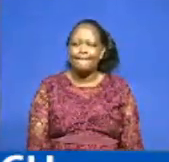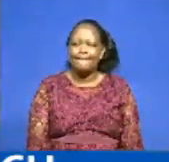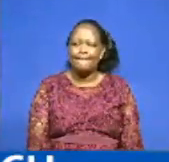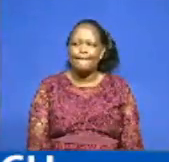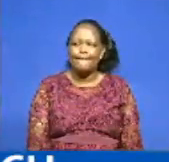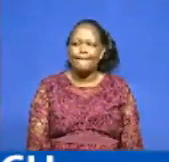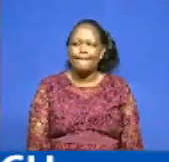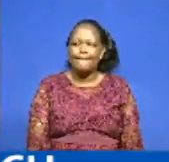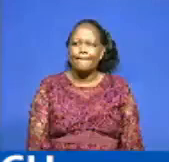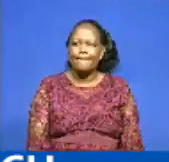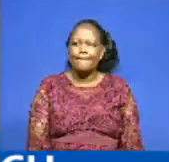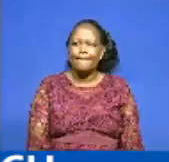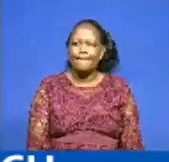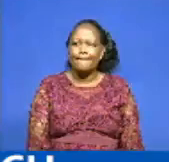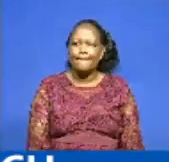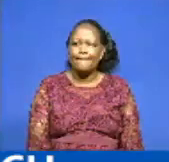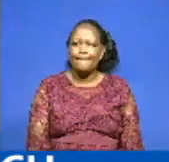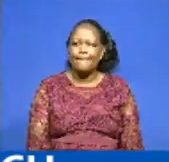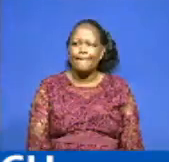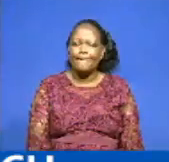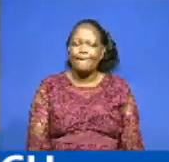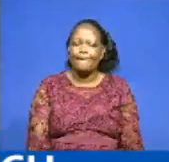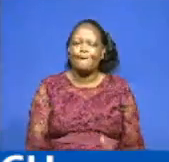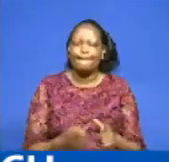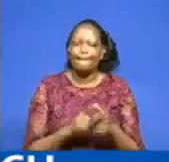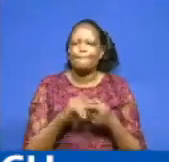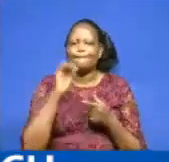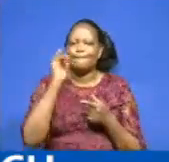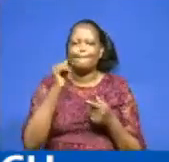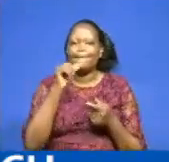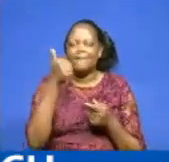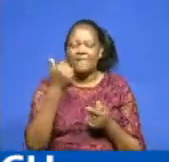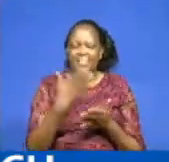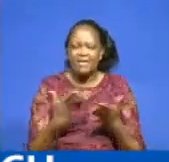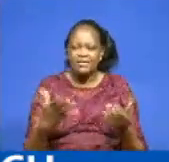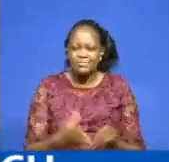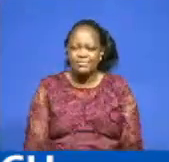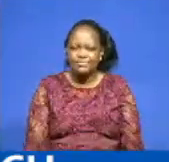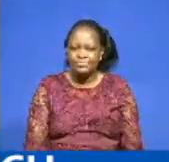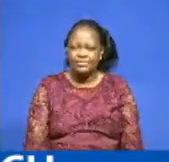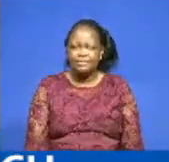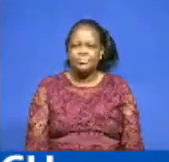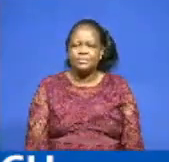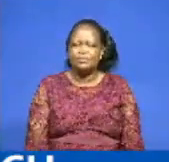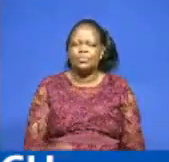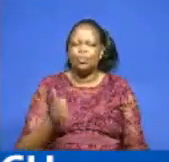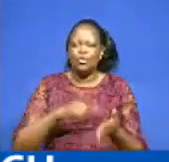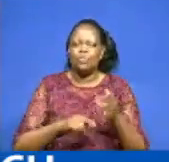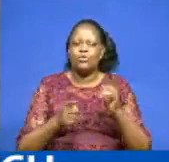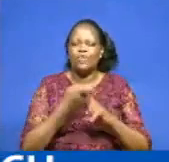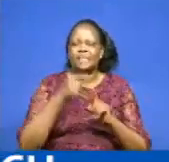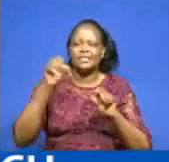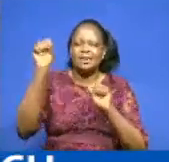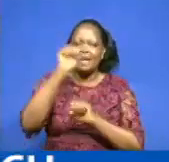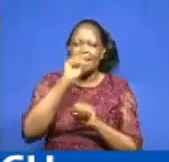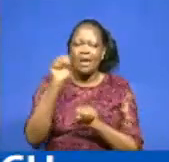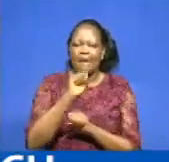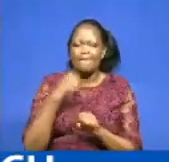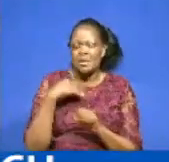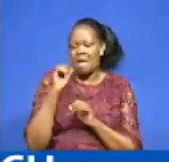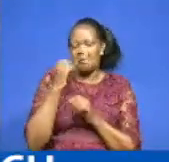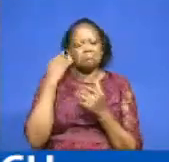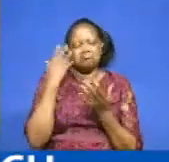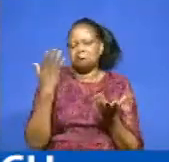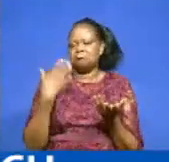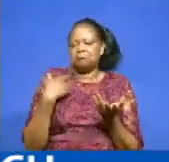Just ask the questions. All right. And then I'd ask something else. What was your first car? For me, I don't have a car. I ride